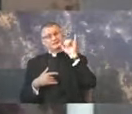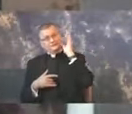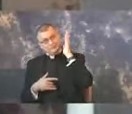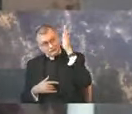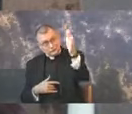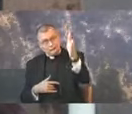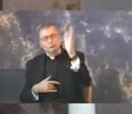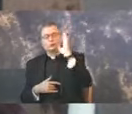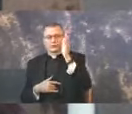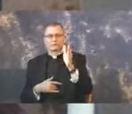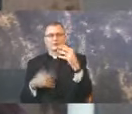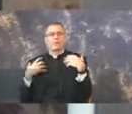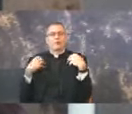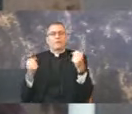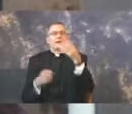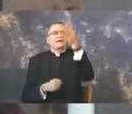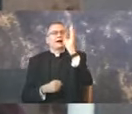The word of the Lord.